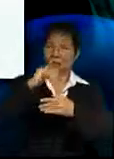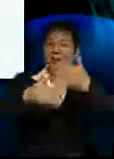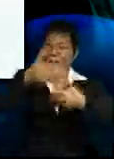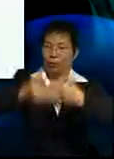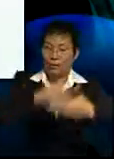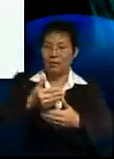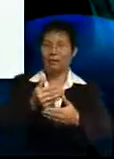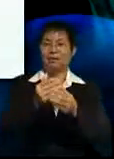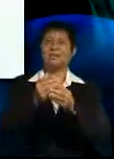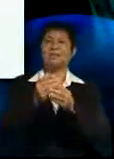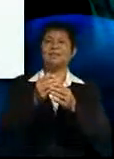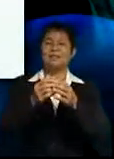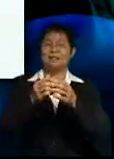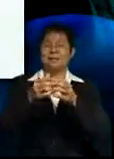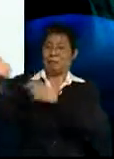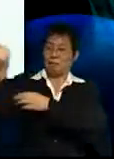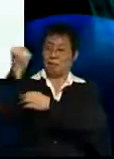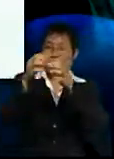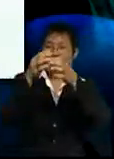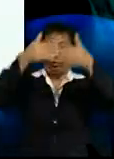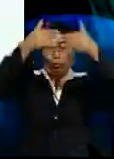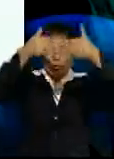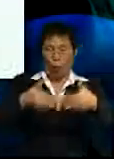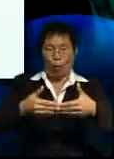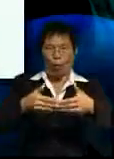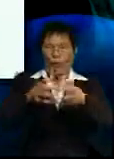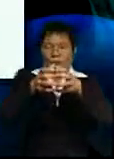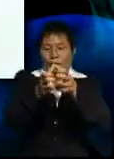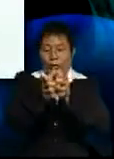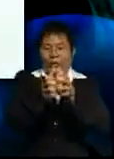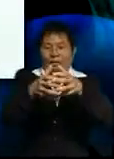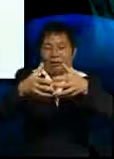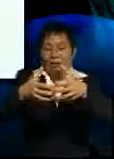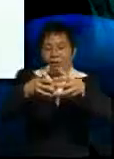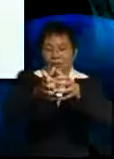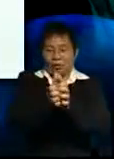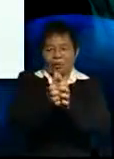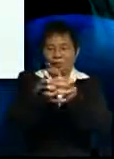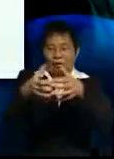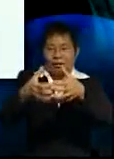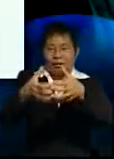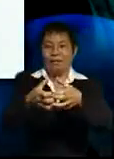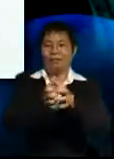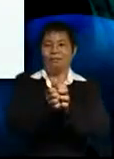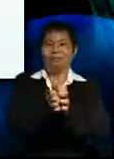the muscular wall of the esophagus contracts and expands alternately.